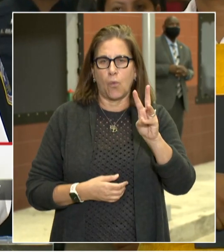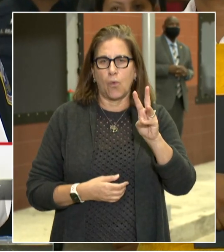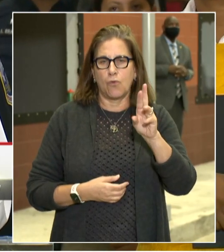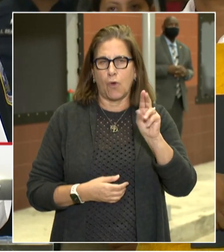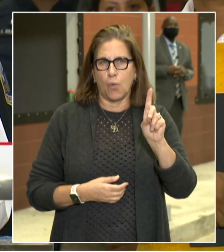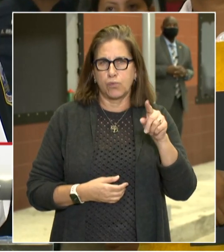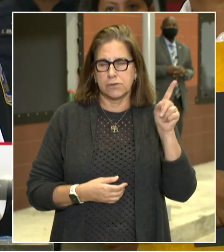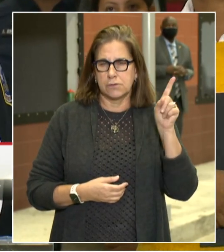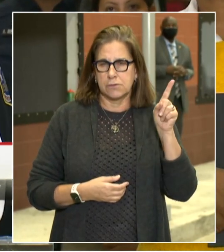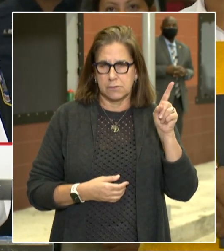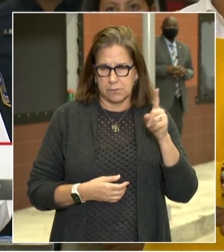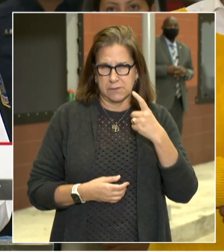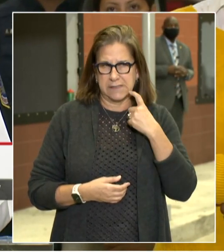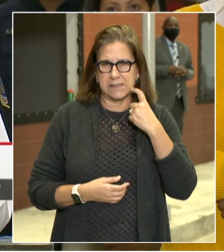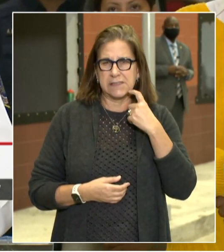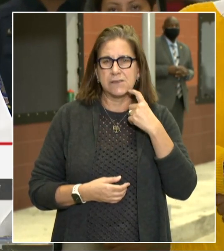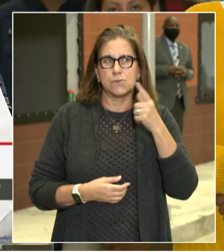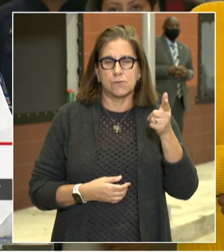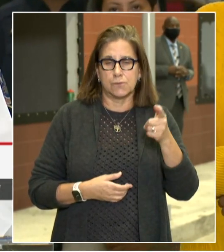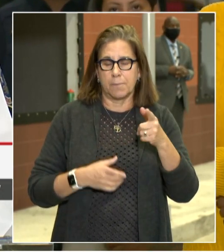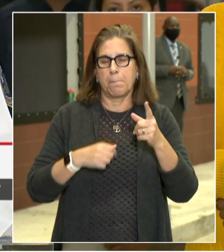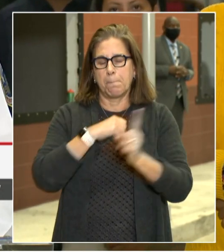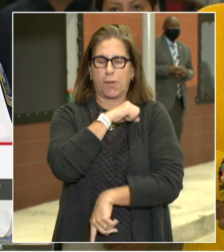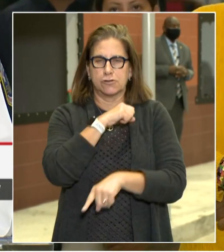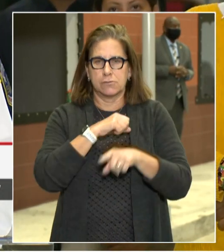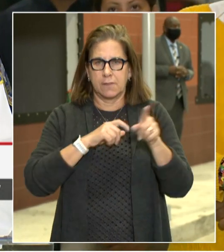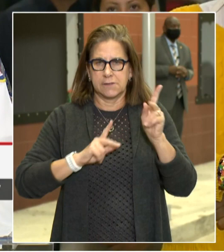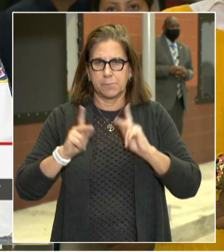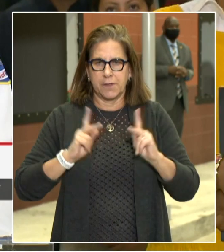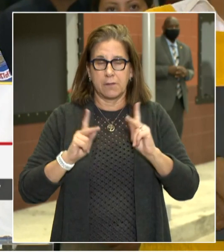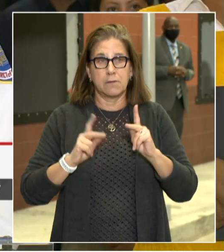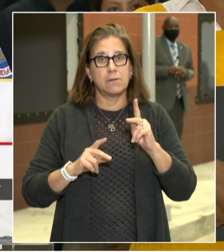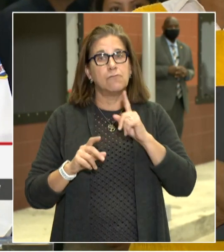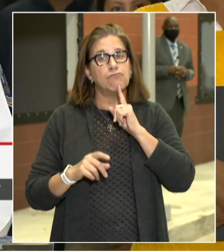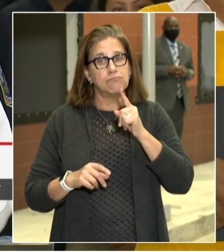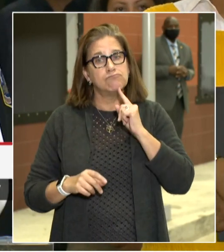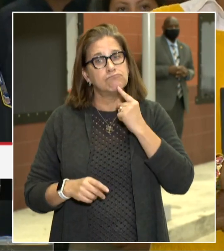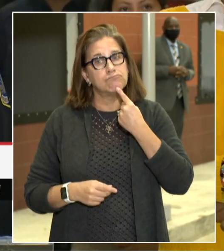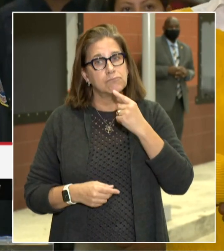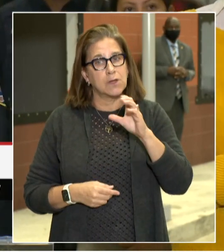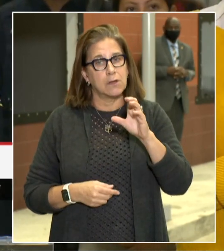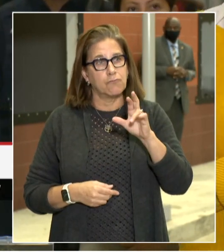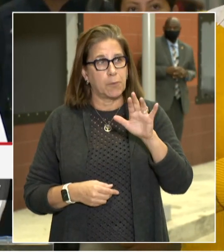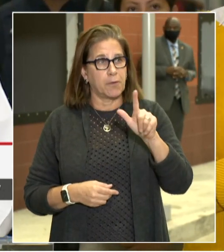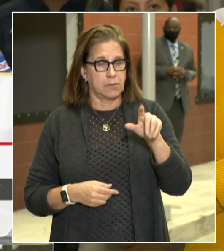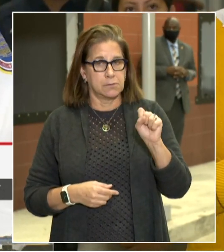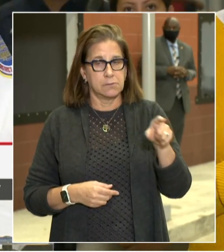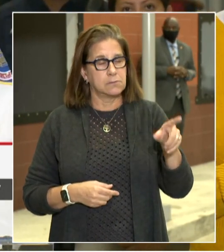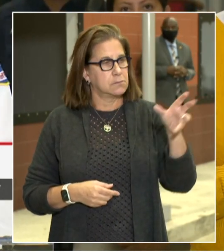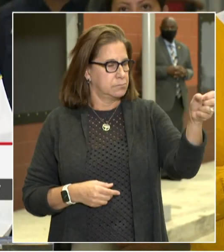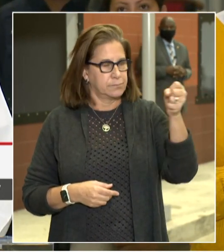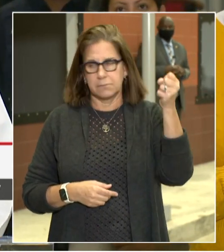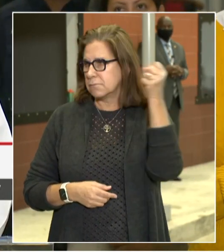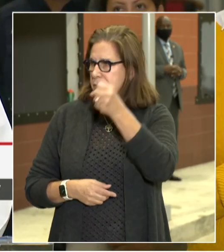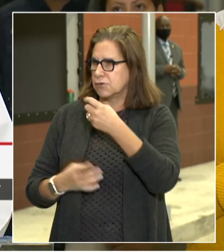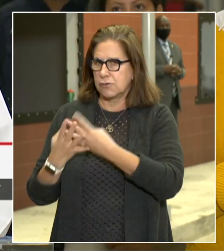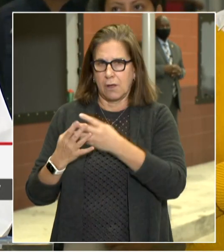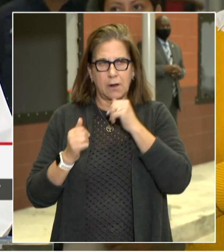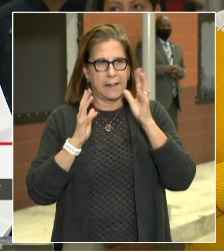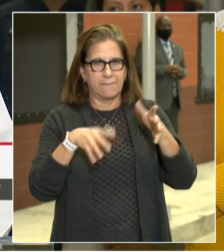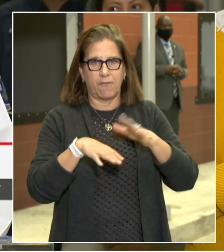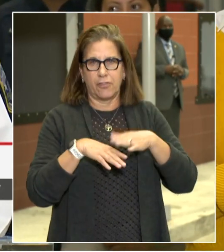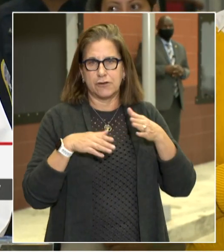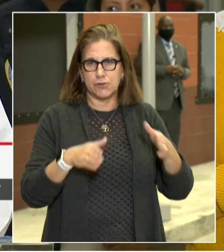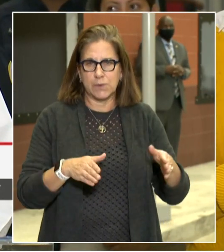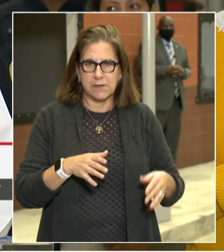criminals are not on the street, not in community, making communities unsafe. And of course, Chief, you did have 2 carjackings. That would tend to affect just